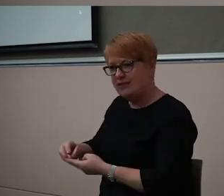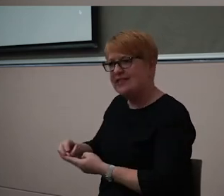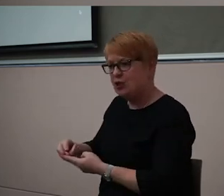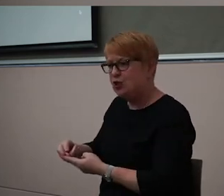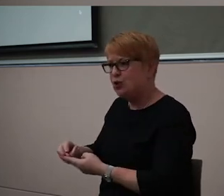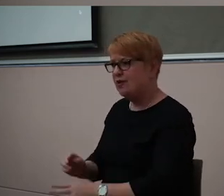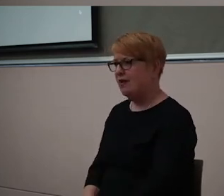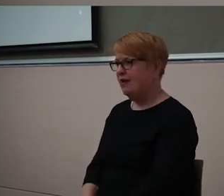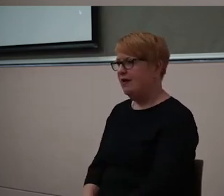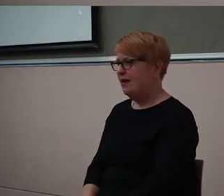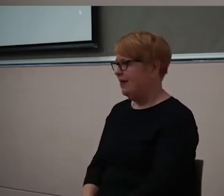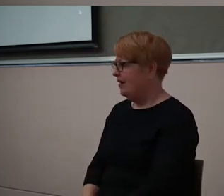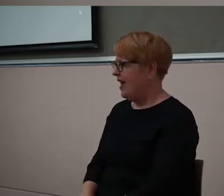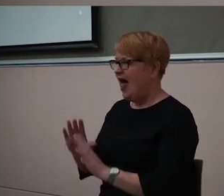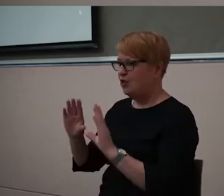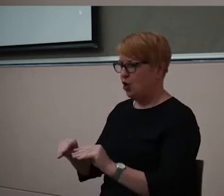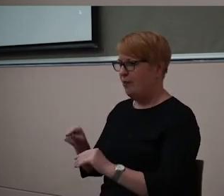I'll stop there, and if it's okay to play,